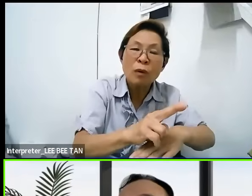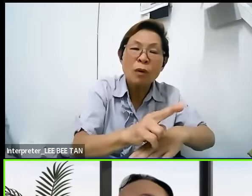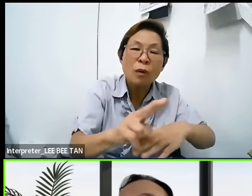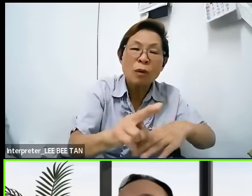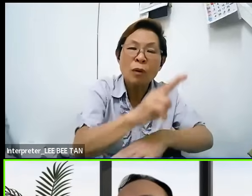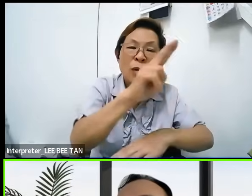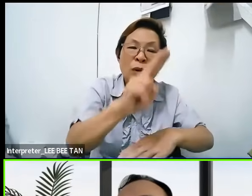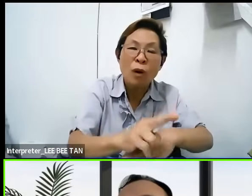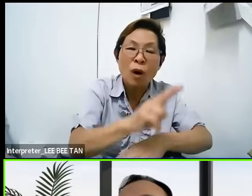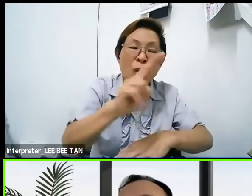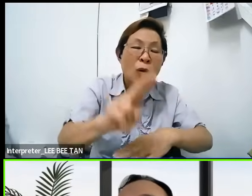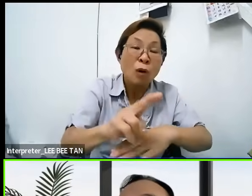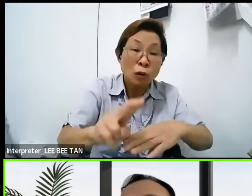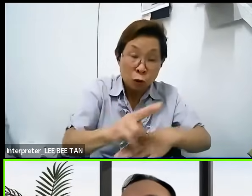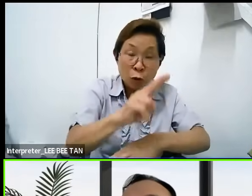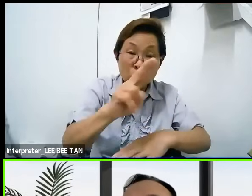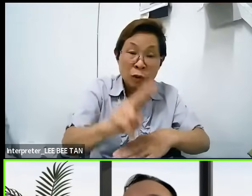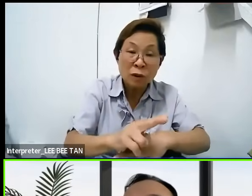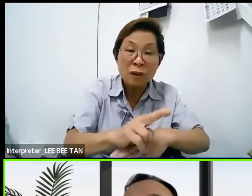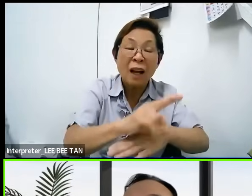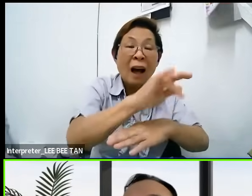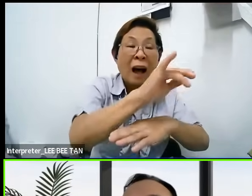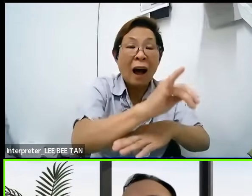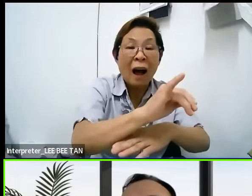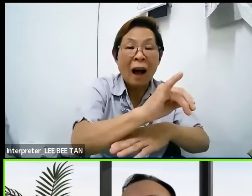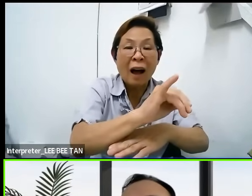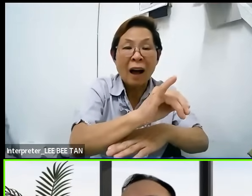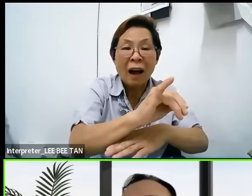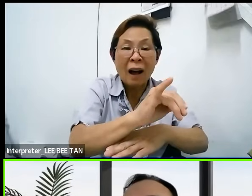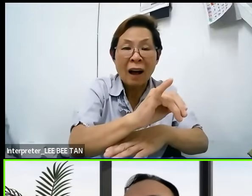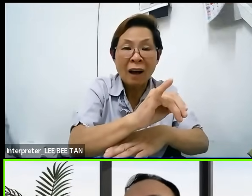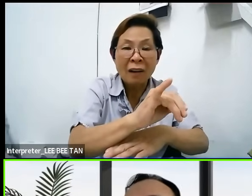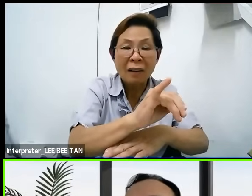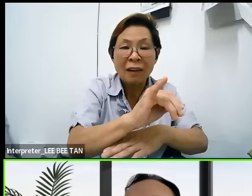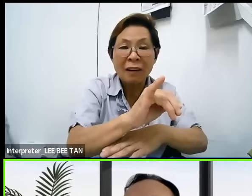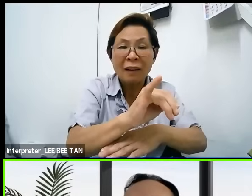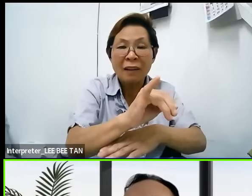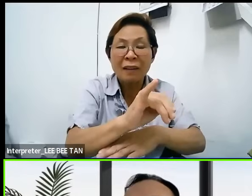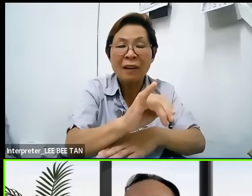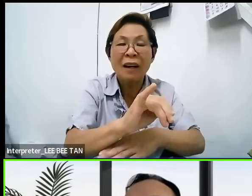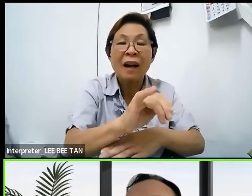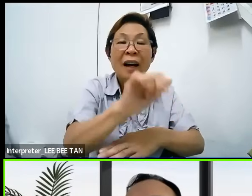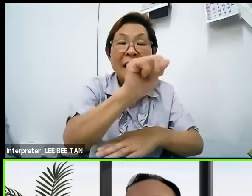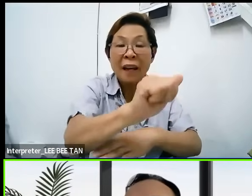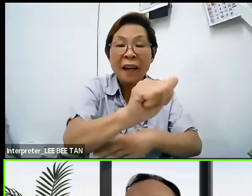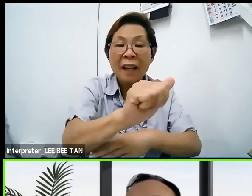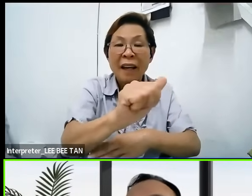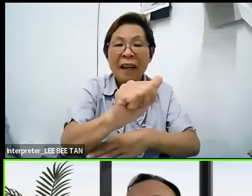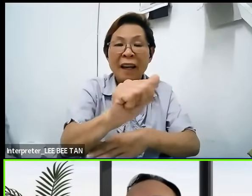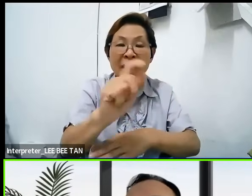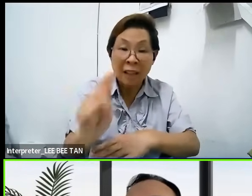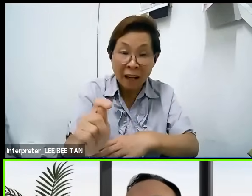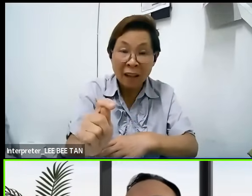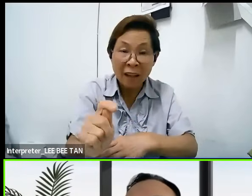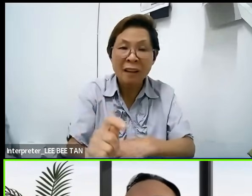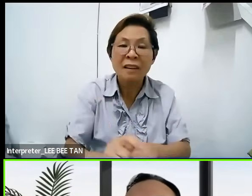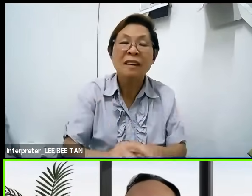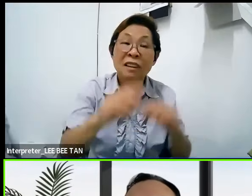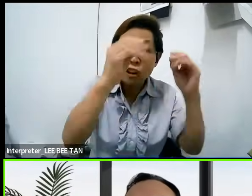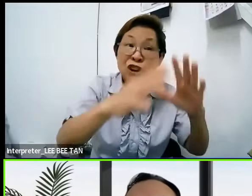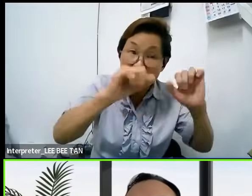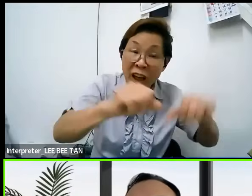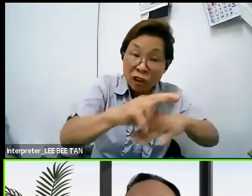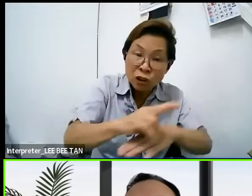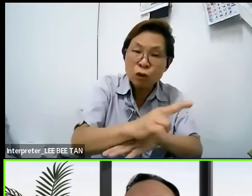know, every child will benefit from their teaching professionals or